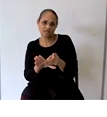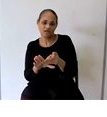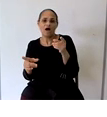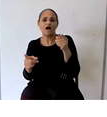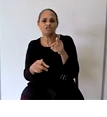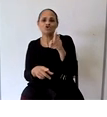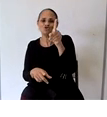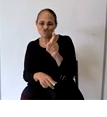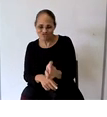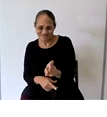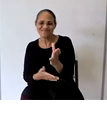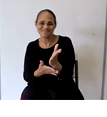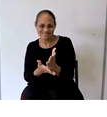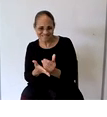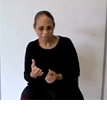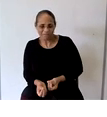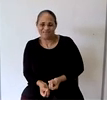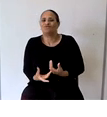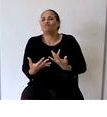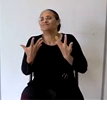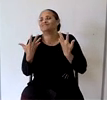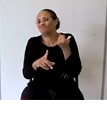you need some form of inspiration.